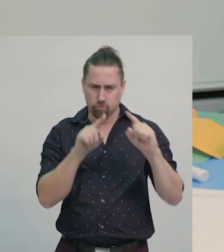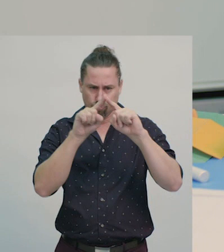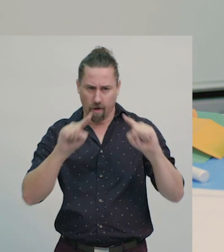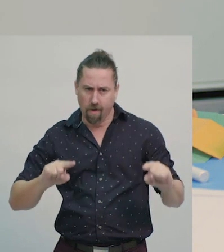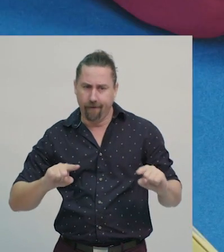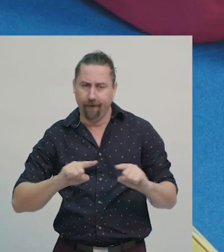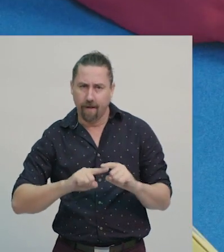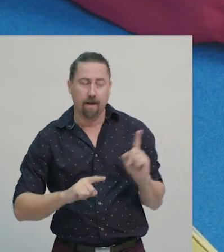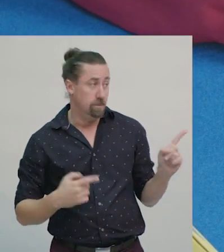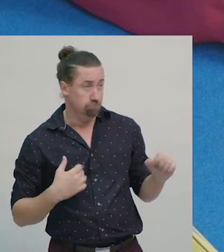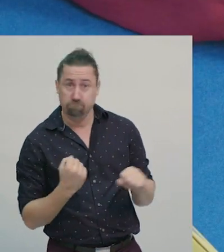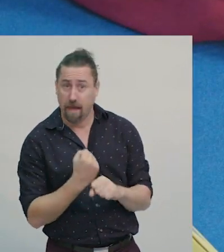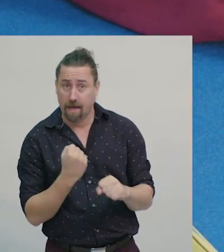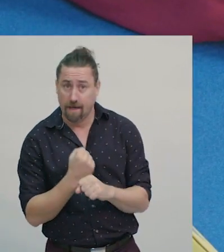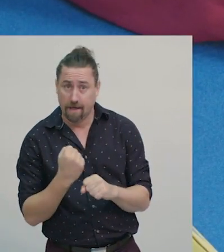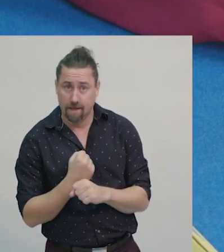make those.